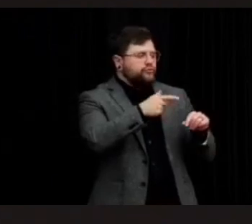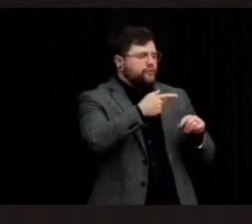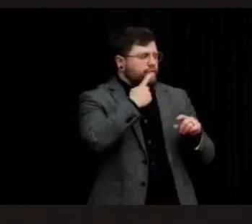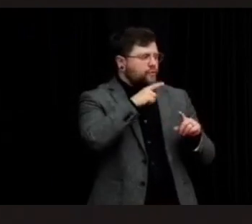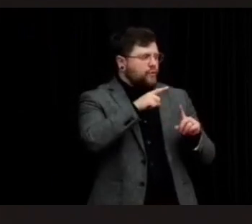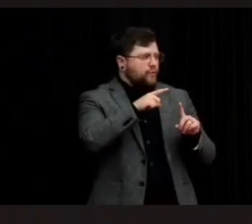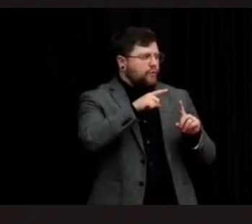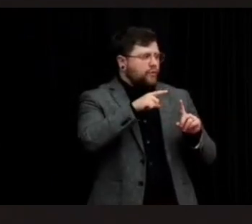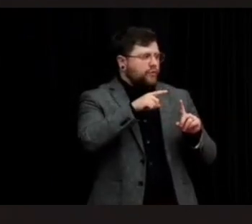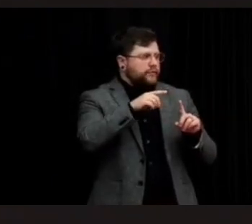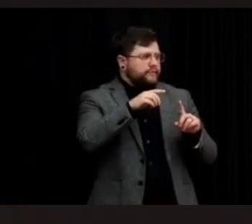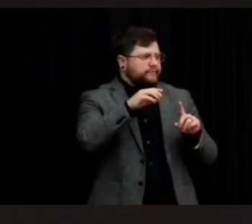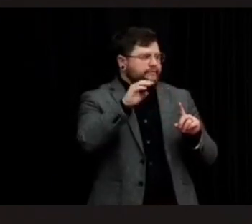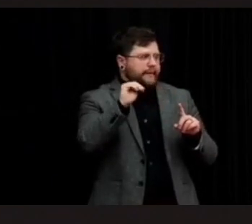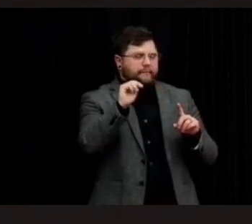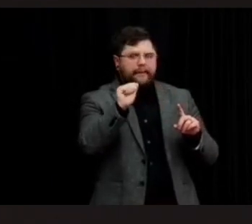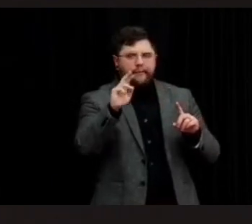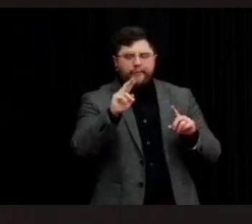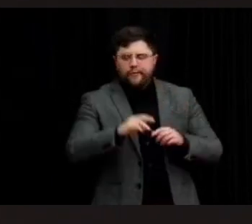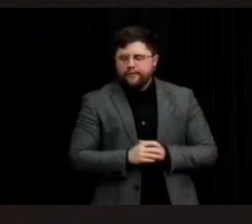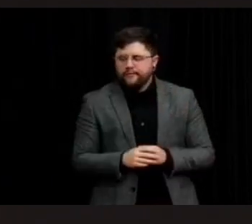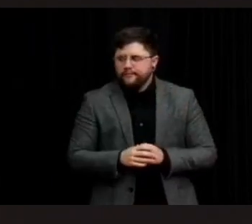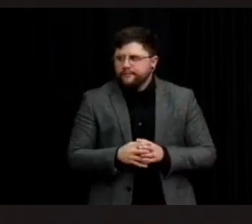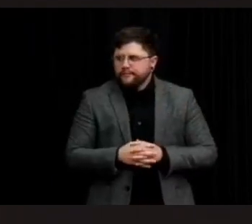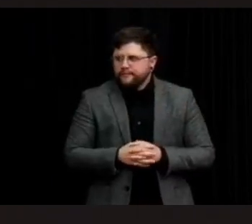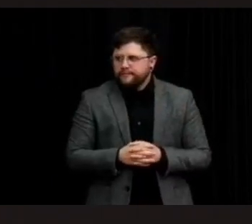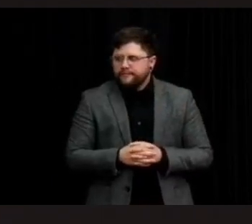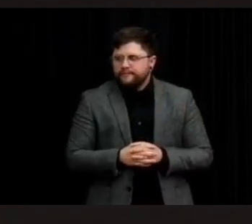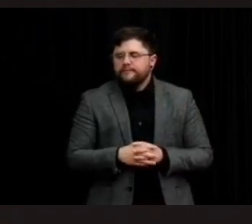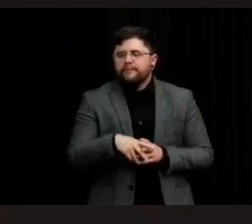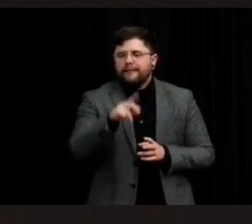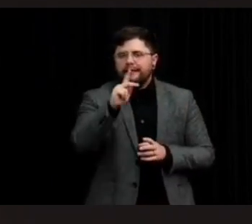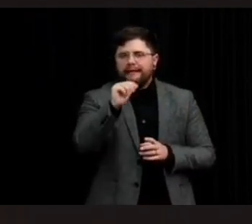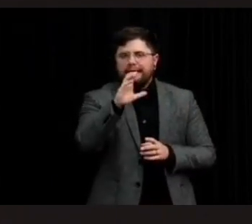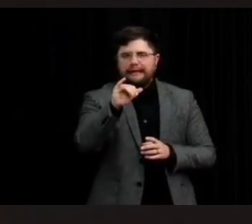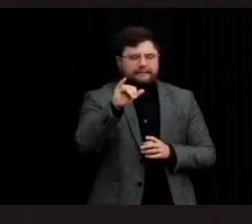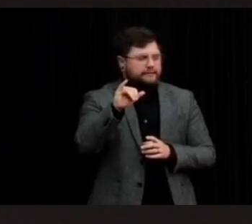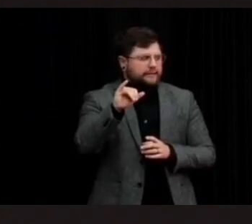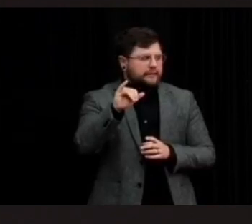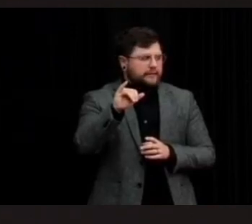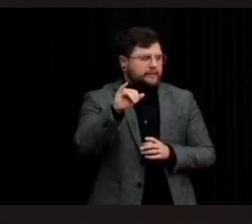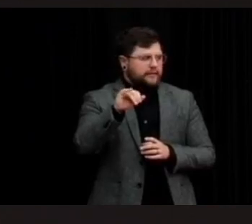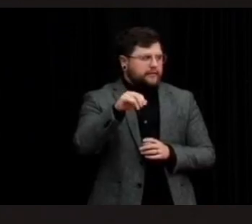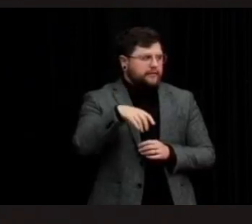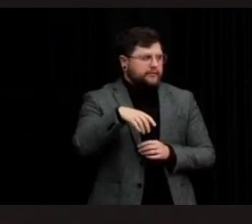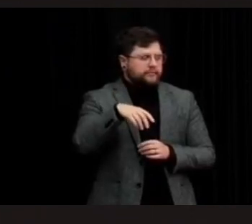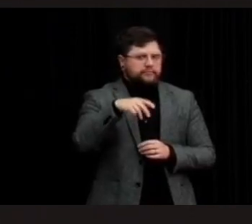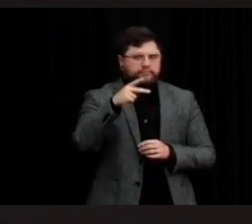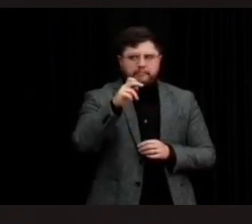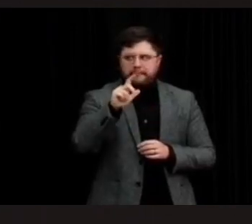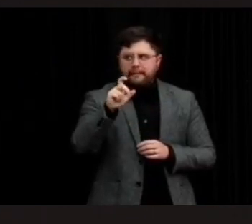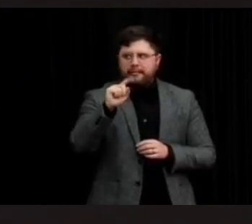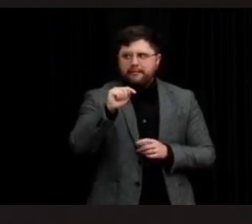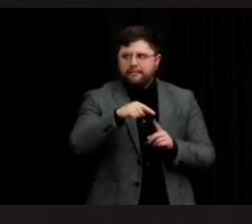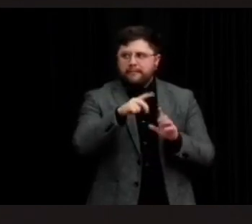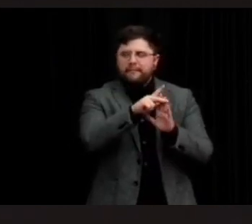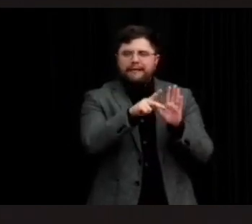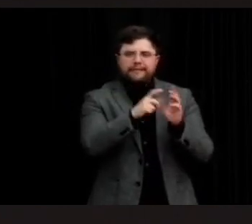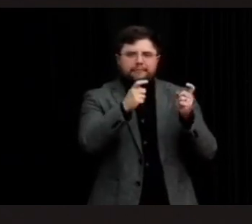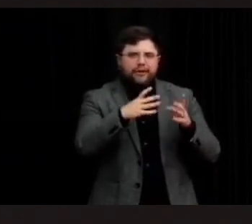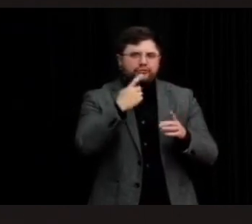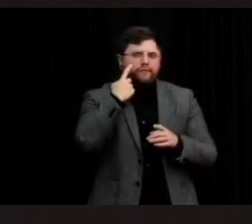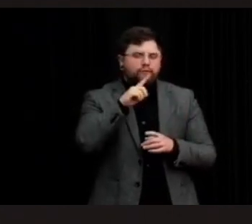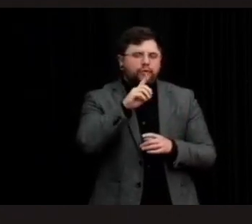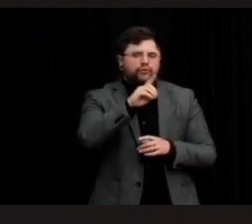Authority. That's what the acronym means. Yes. And Casey Peller, Policy Manager from Detroit Disability